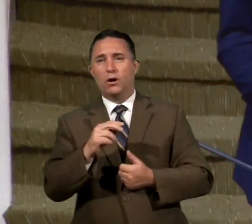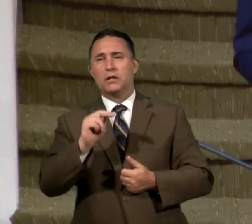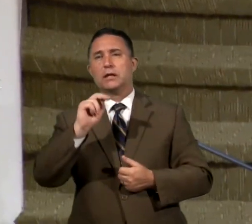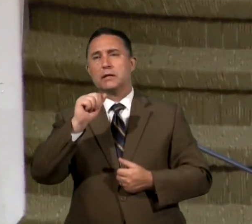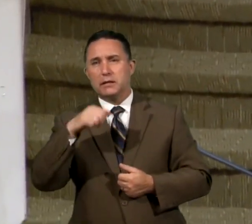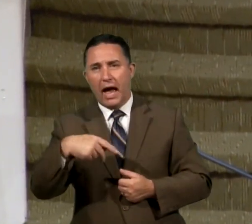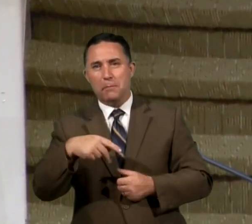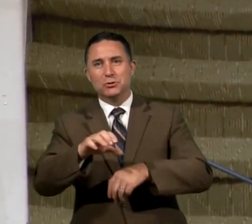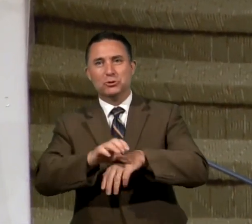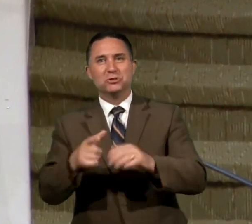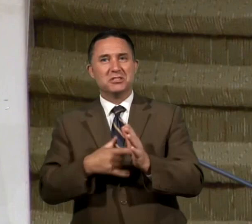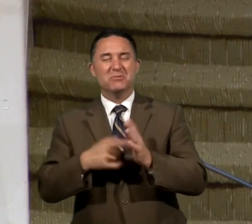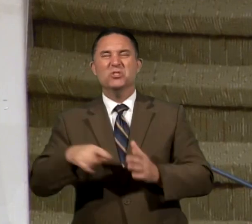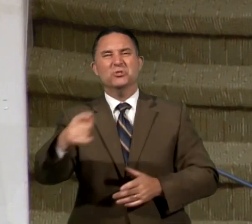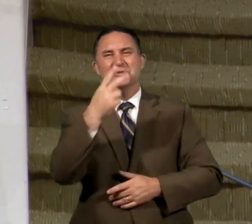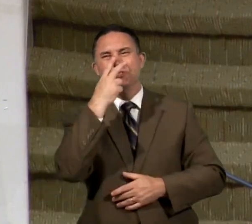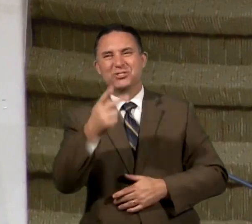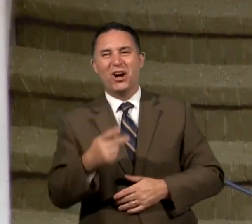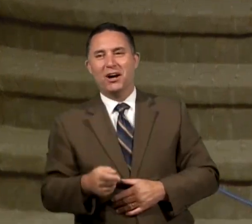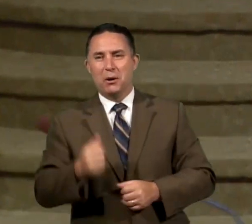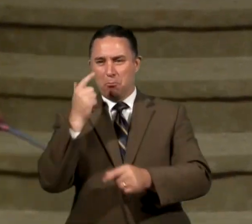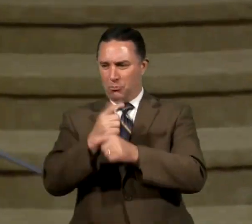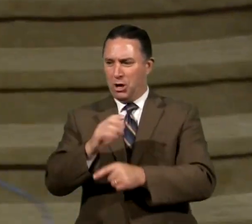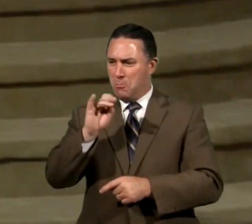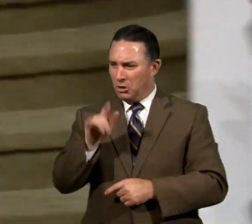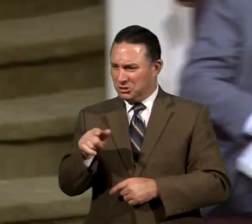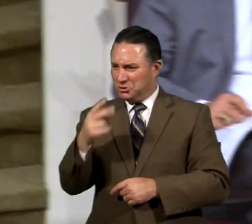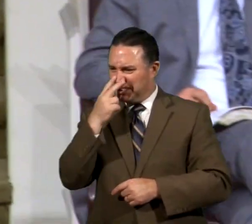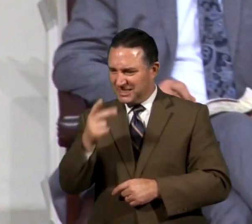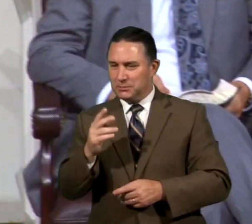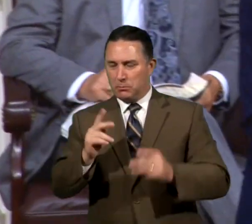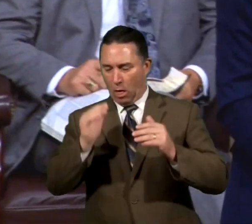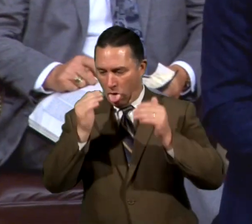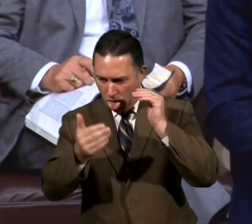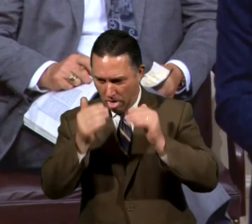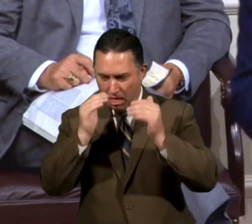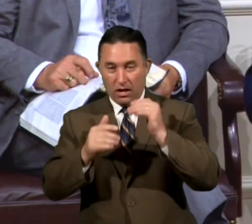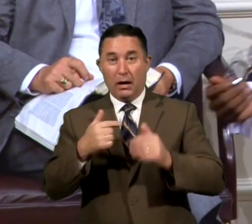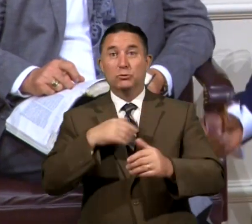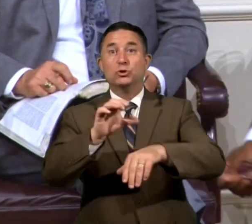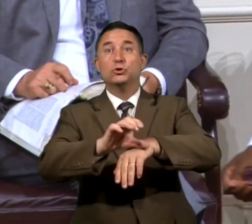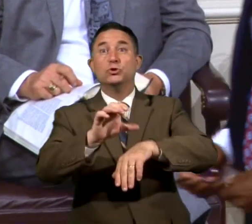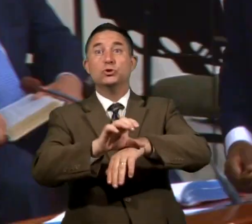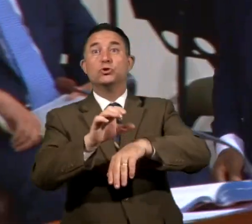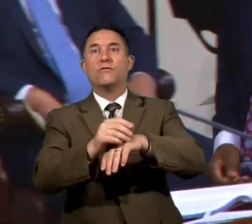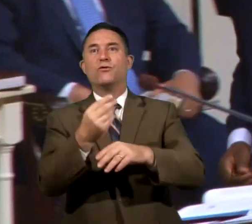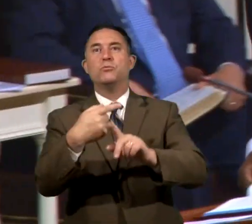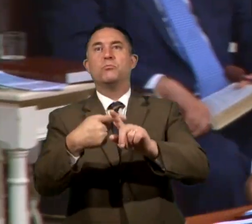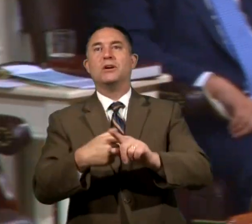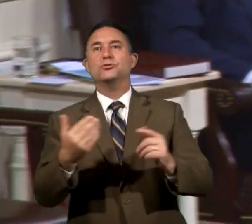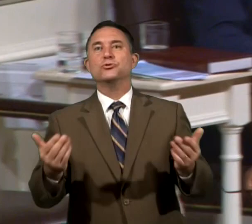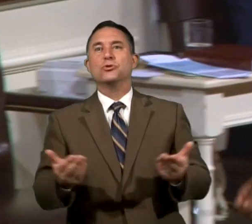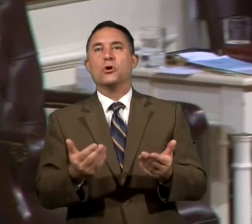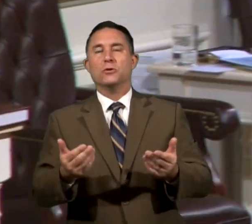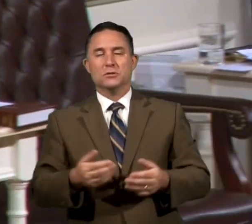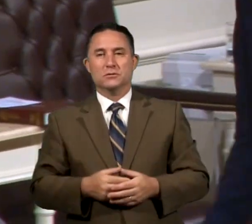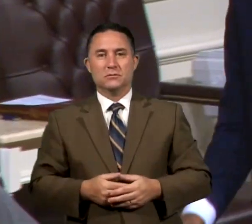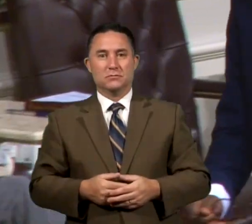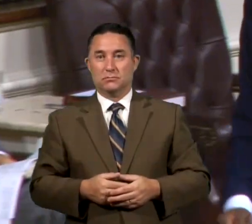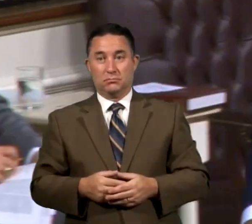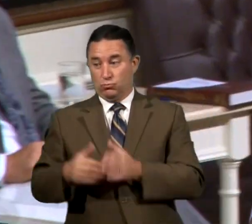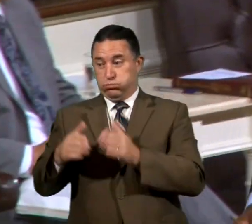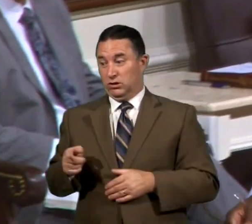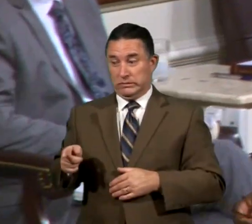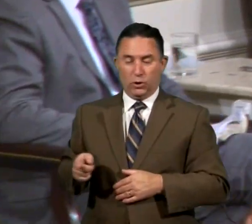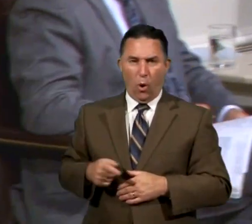here and there in the church. Come on now. Y'all seen it. Brother Moses, you've seen some people nod off at church. Man, I was in the church here a couple months ago here, and I mean